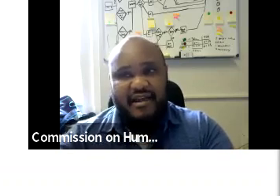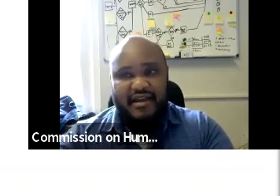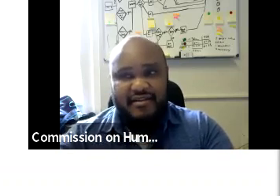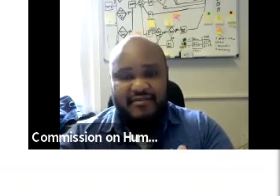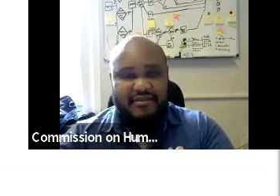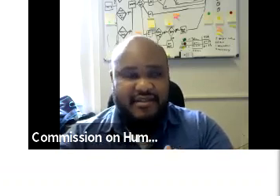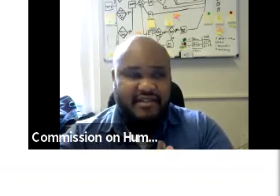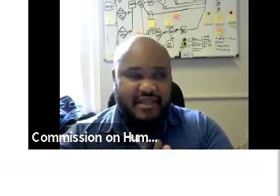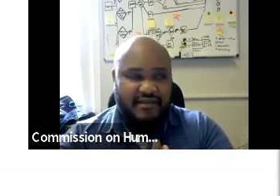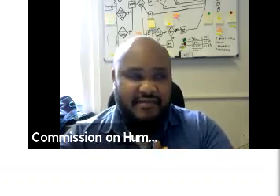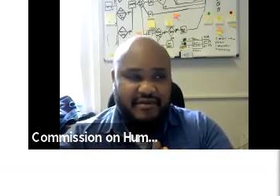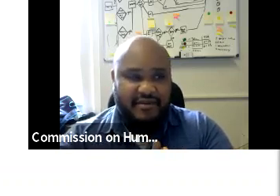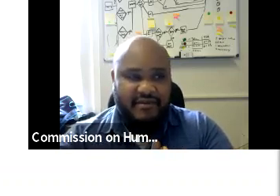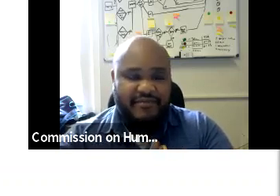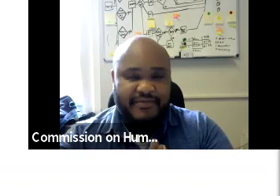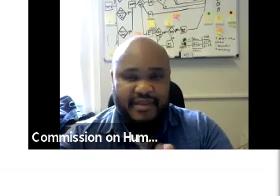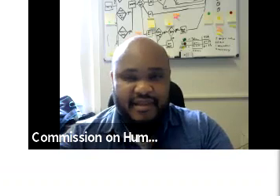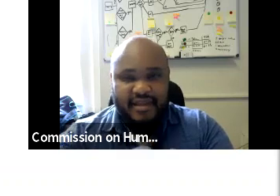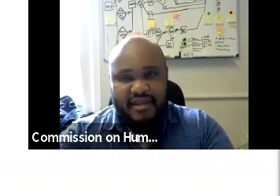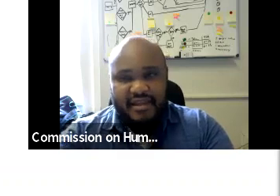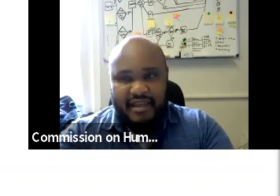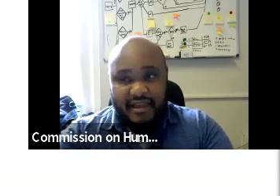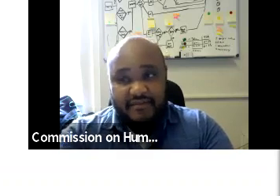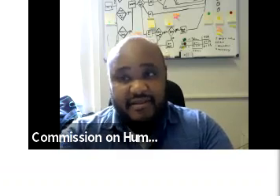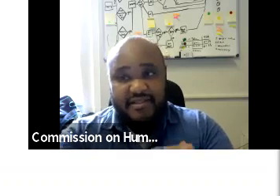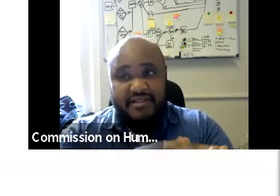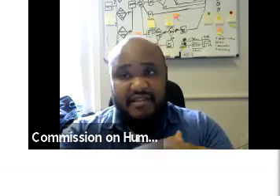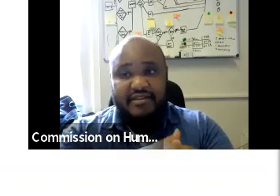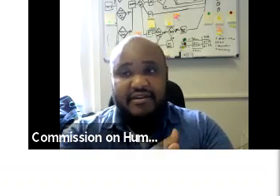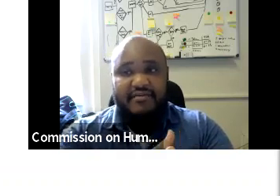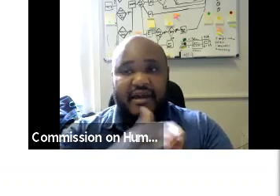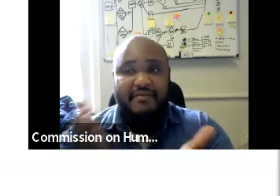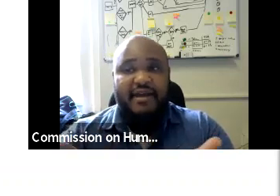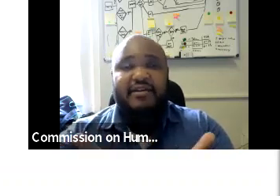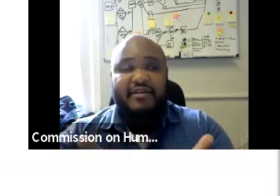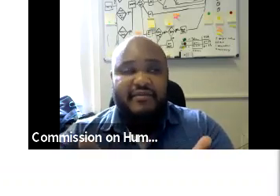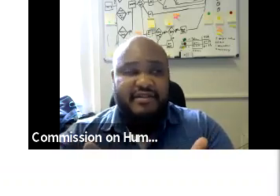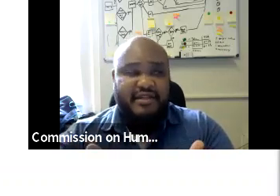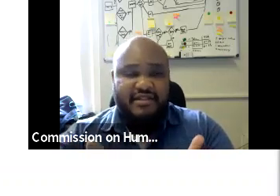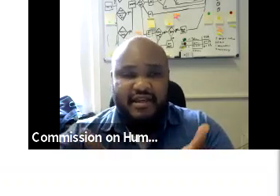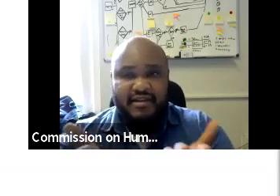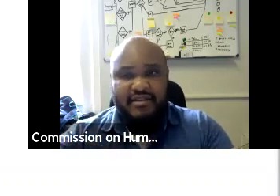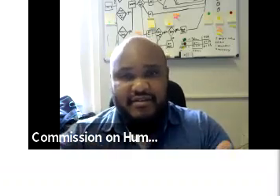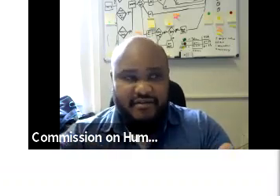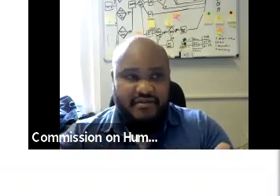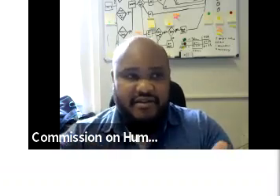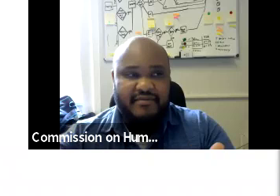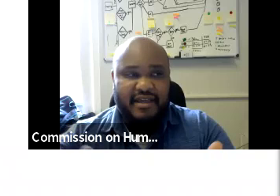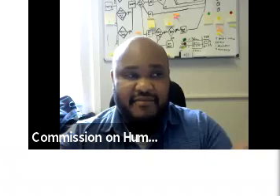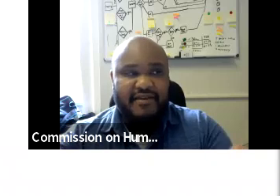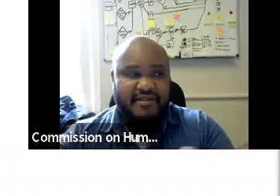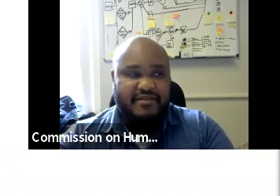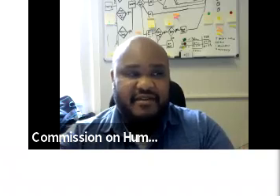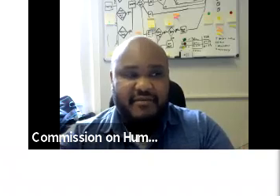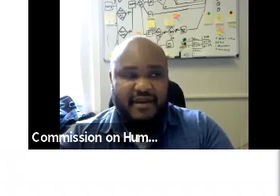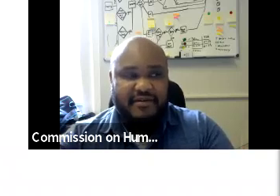is aligned with their sex assigned at birth. That kind of brings us to the term non-binary, which is another term that